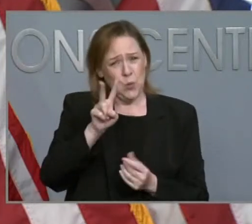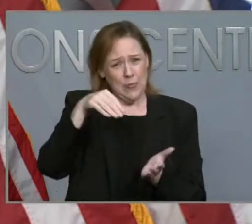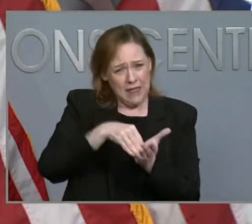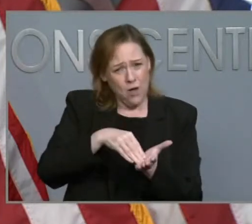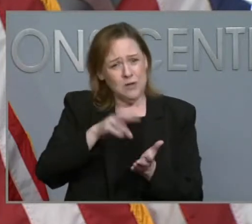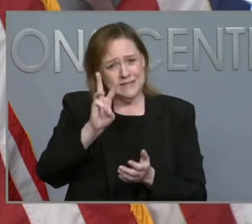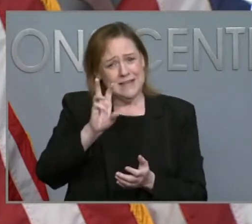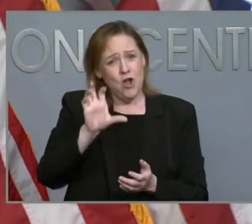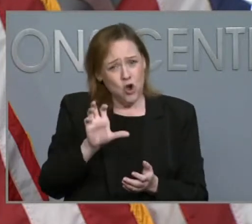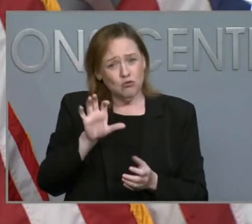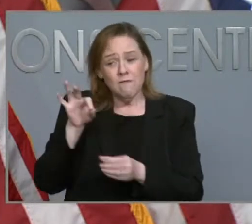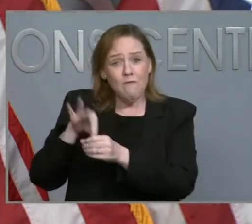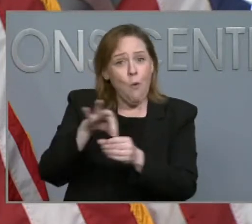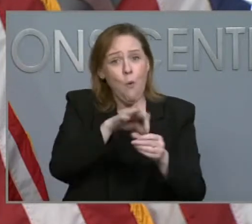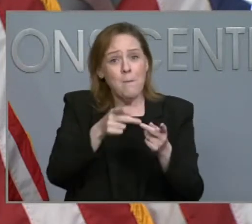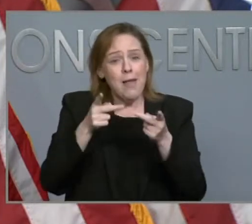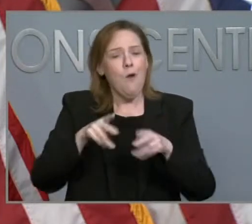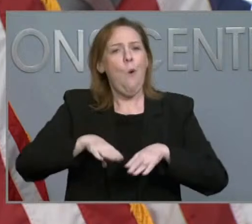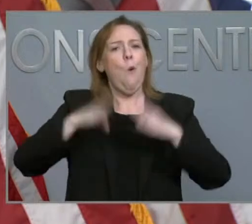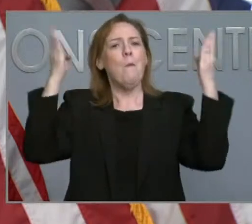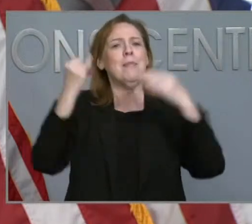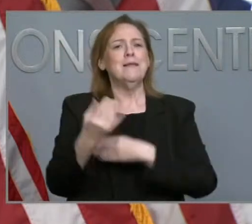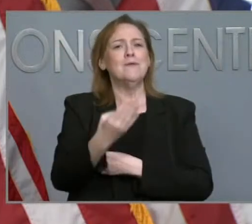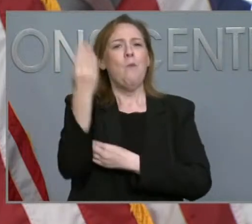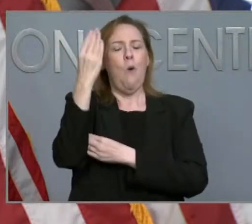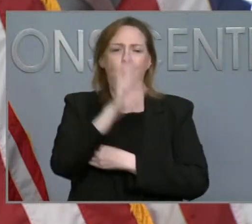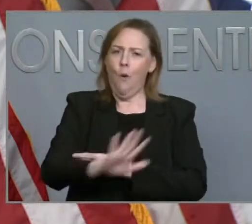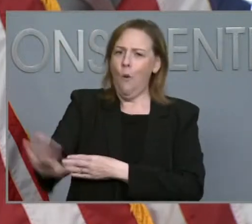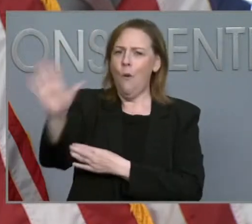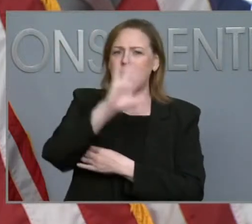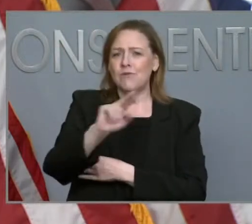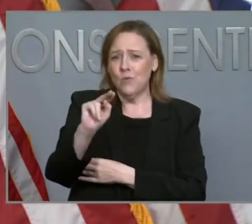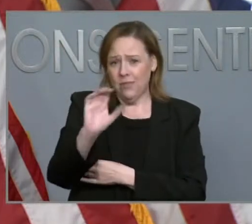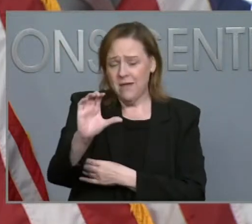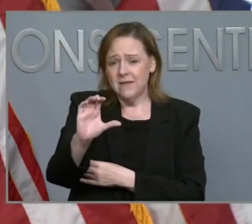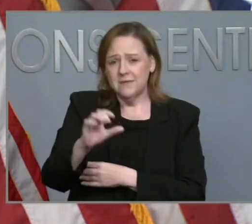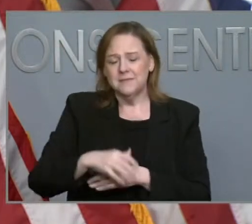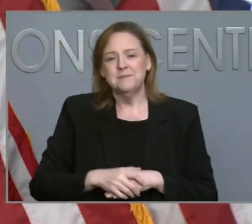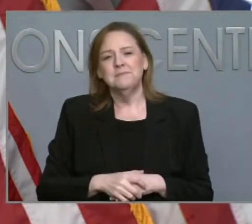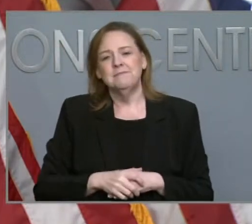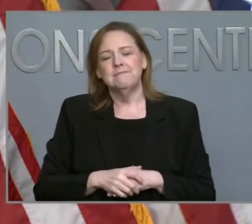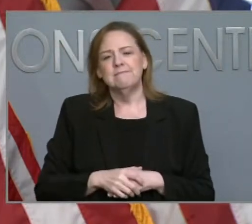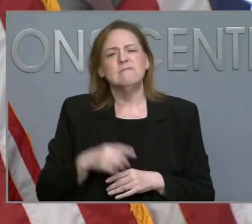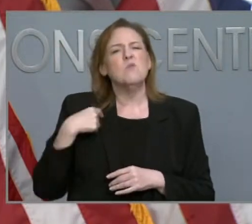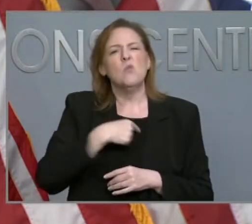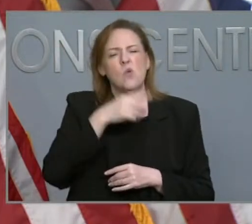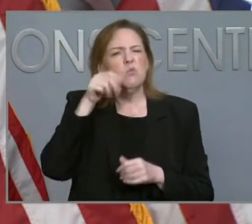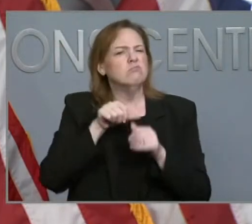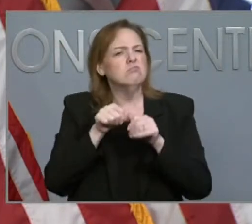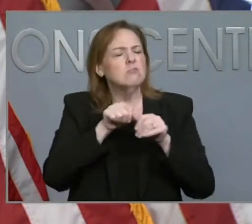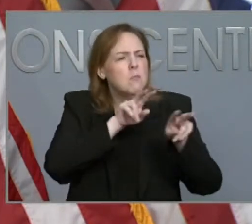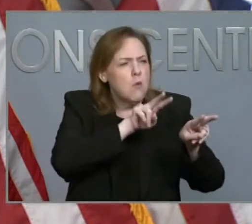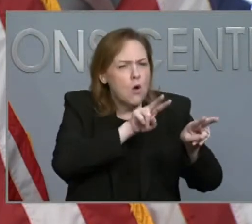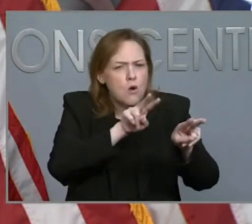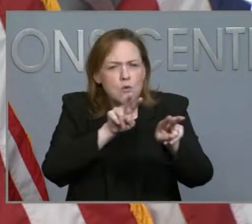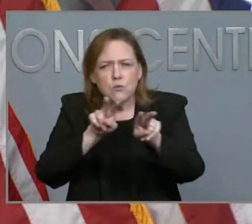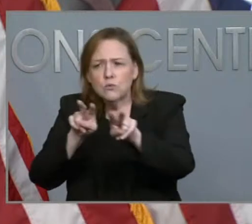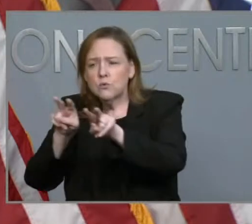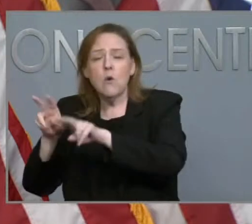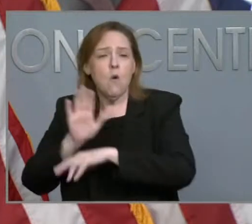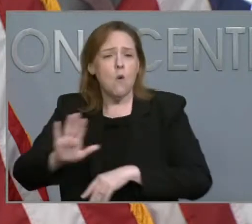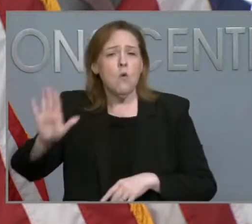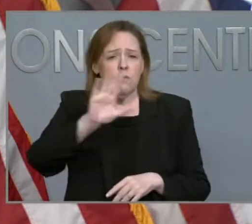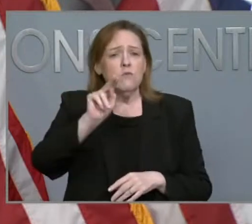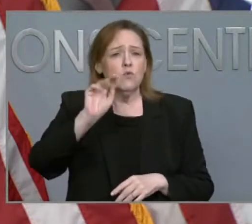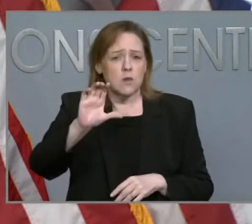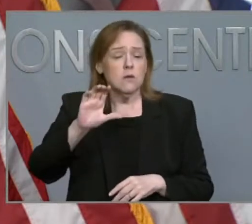polling places opened statewide this morning. We will continue to monitor polling places statewide, and if